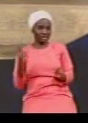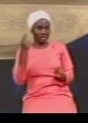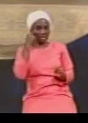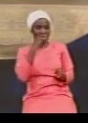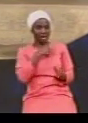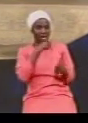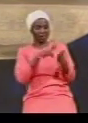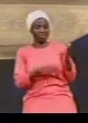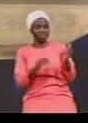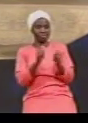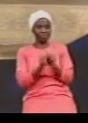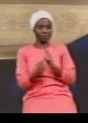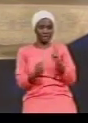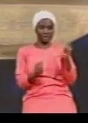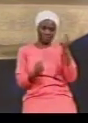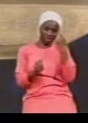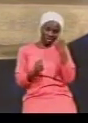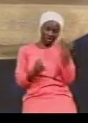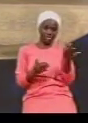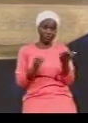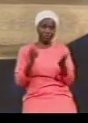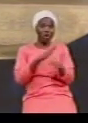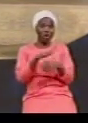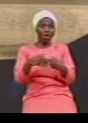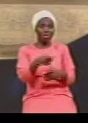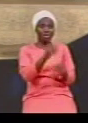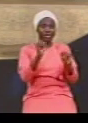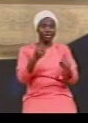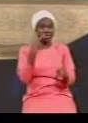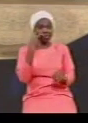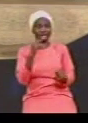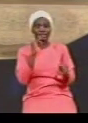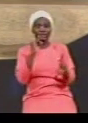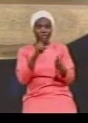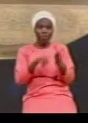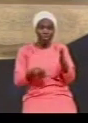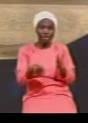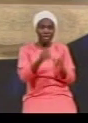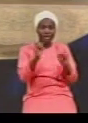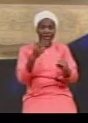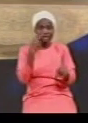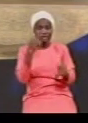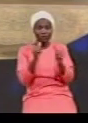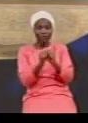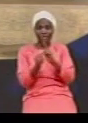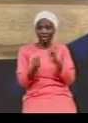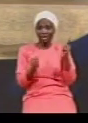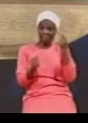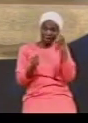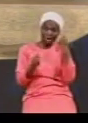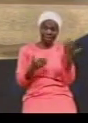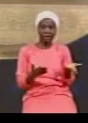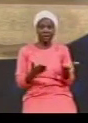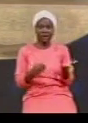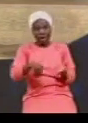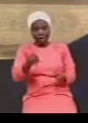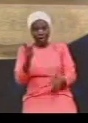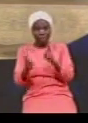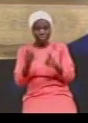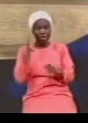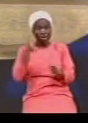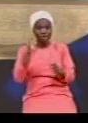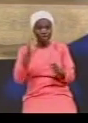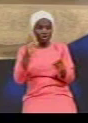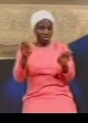eye. So all they can see there is what they can see with their left eye. The other people will close their left